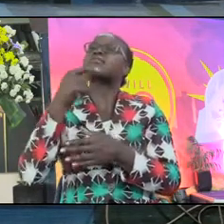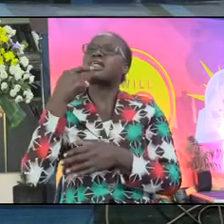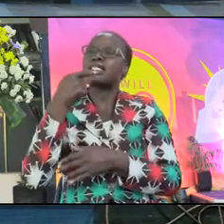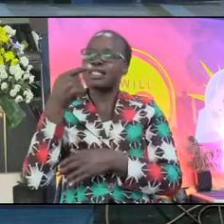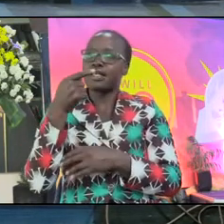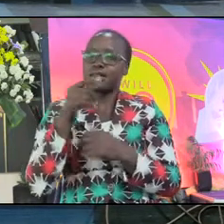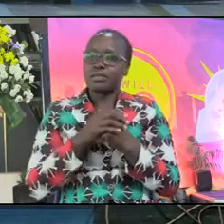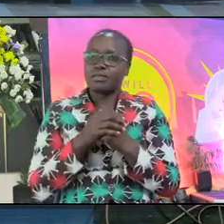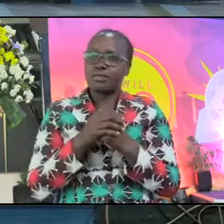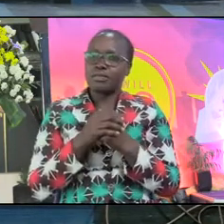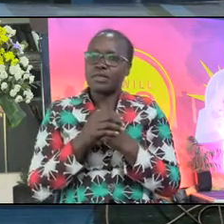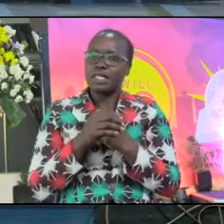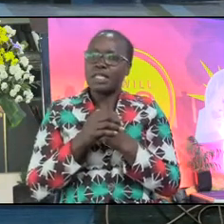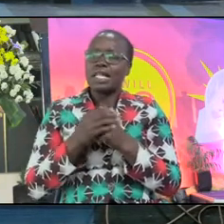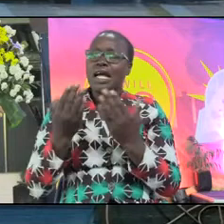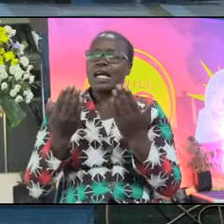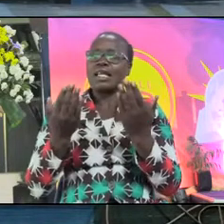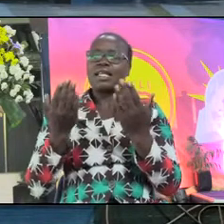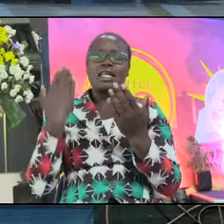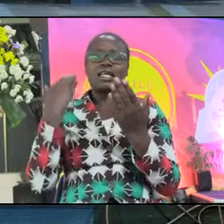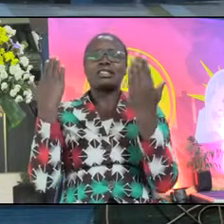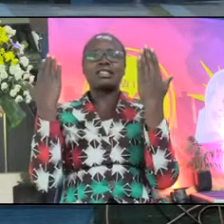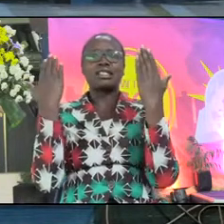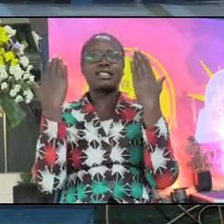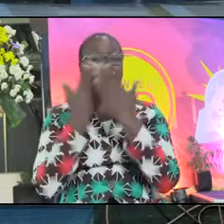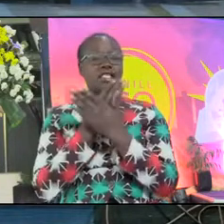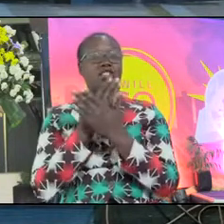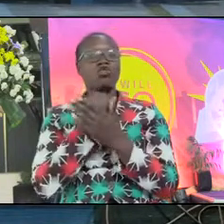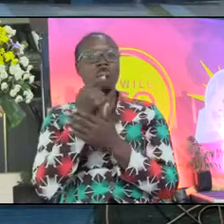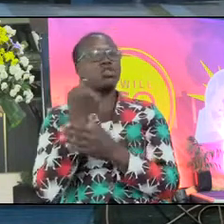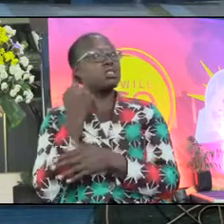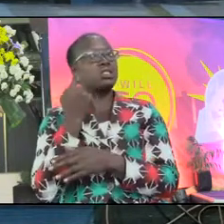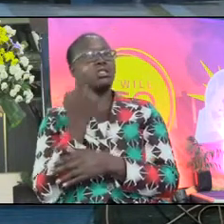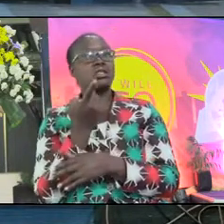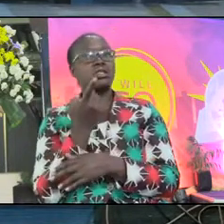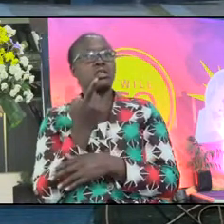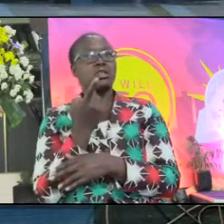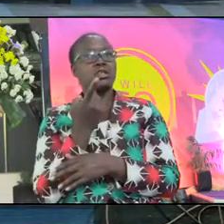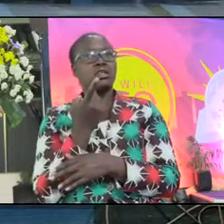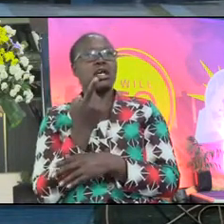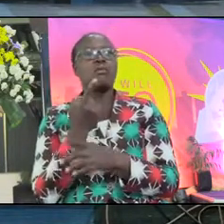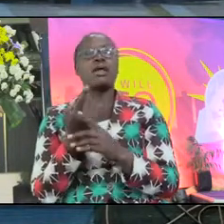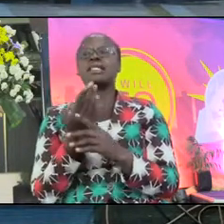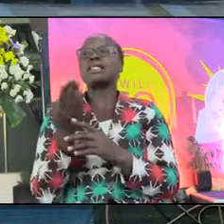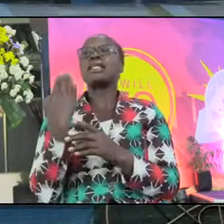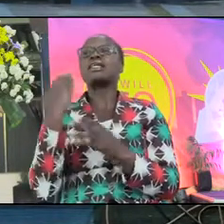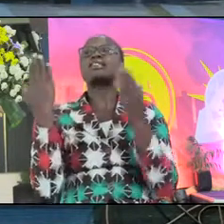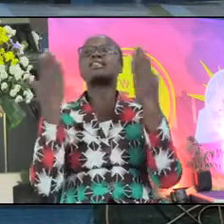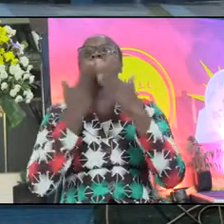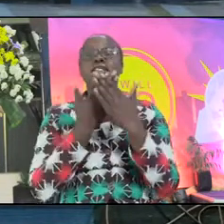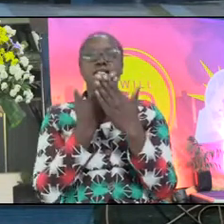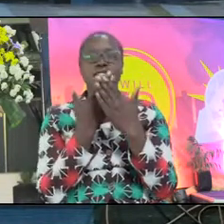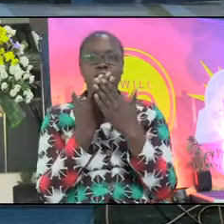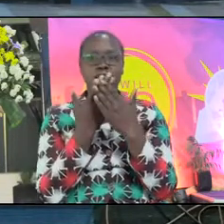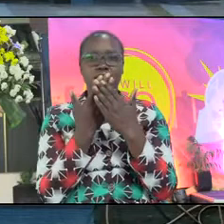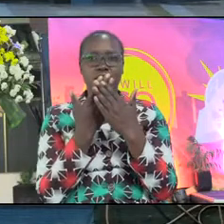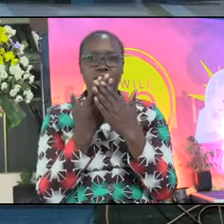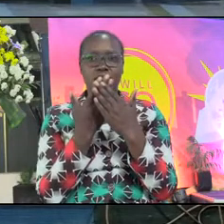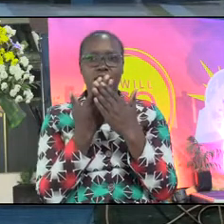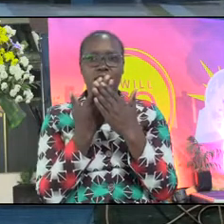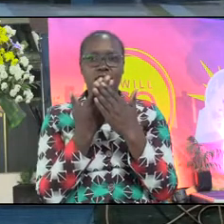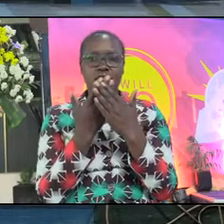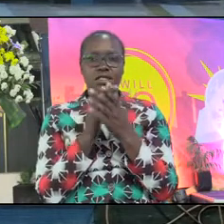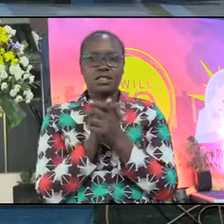saying, last night, not yesterday night, I know you like to say that, but last night,